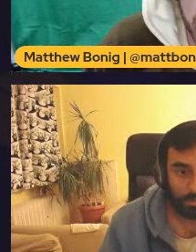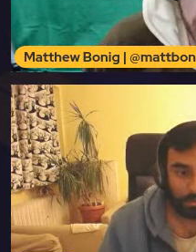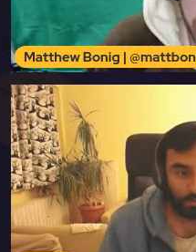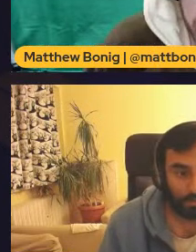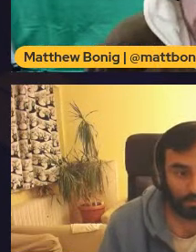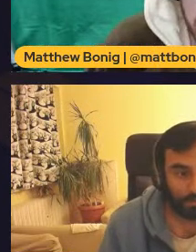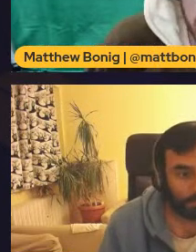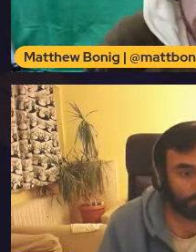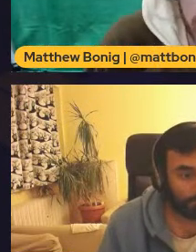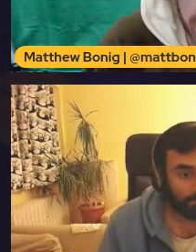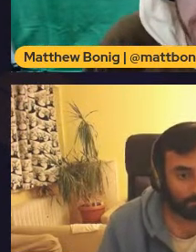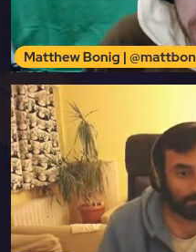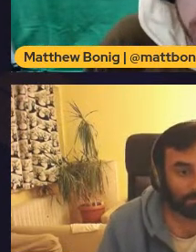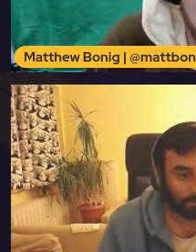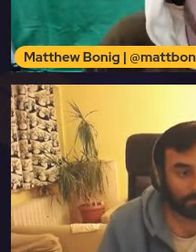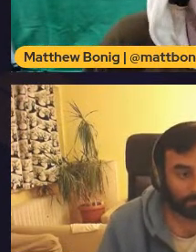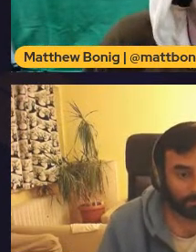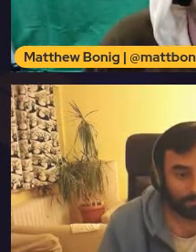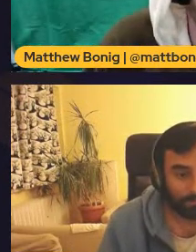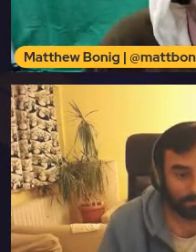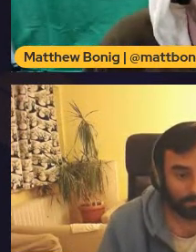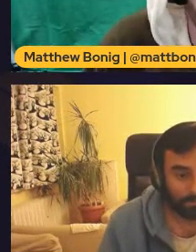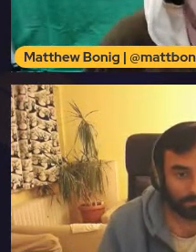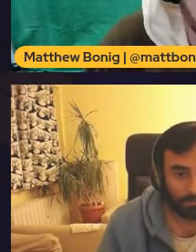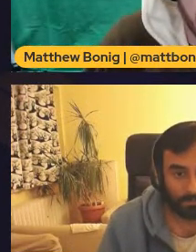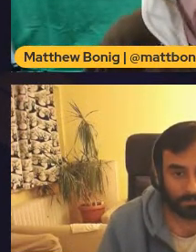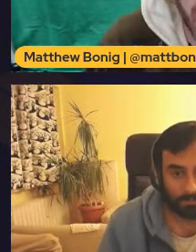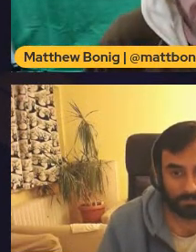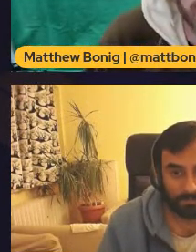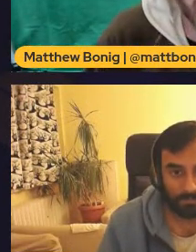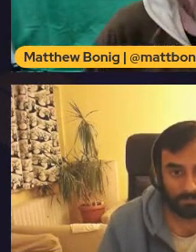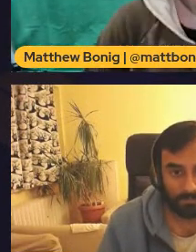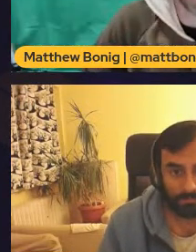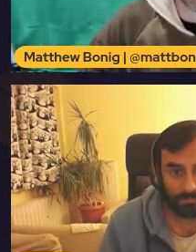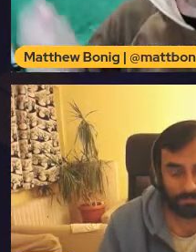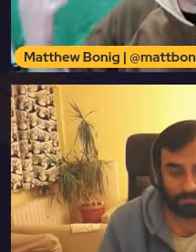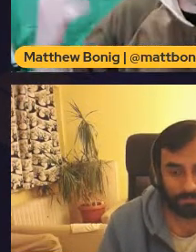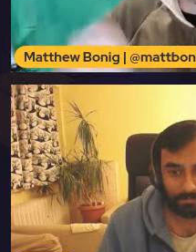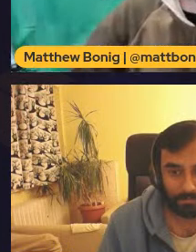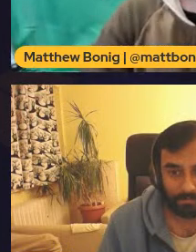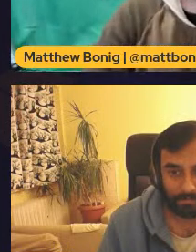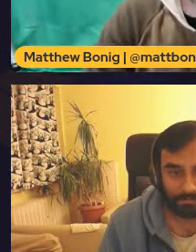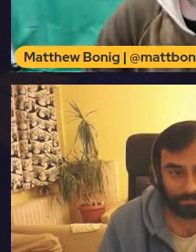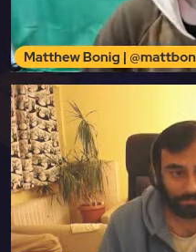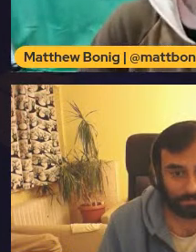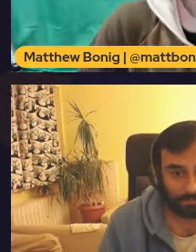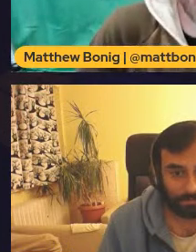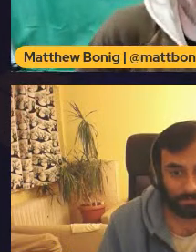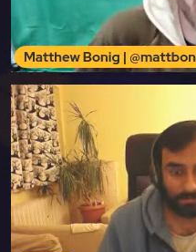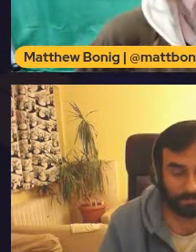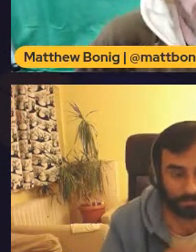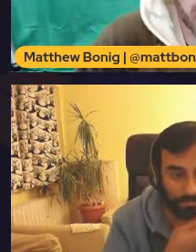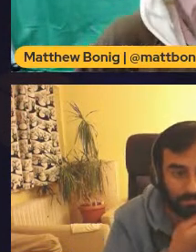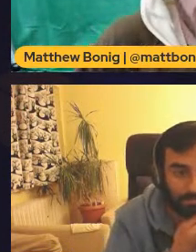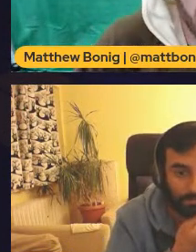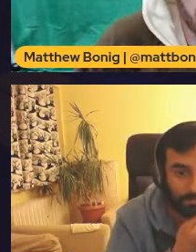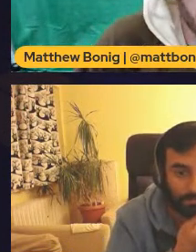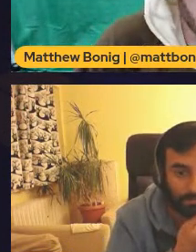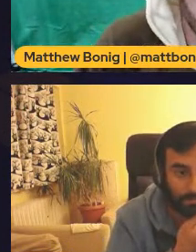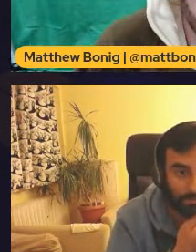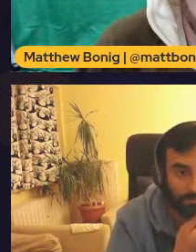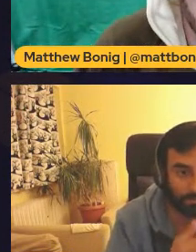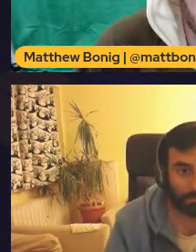it, giving us a good key on that, and we'll make sure links and everything are spread around. We have Eric, our